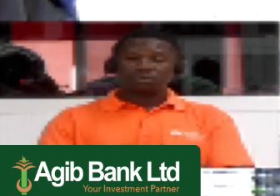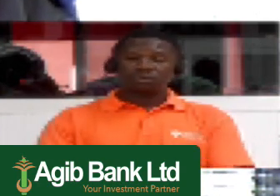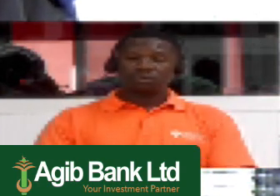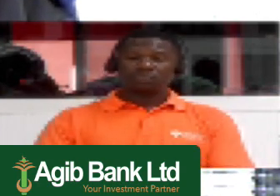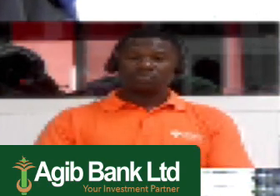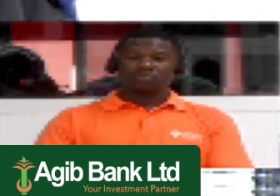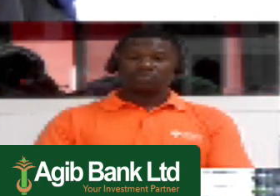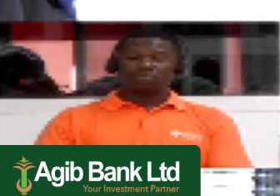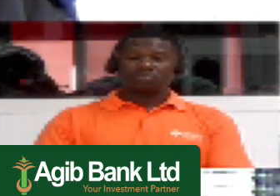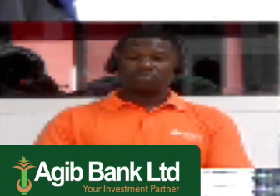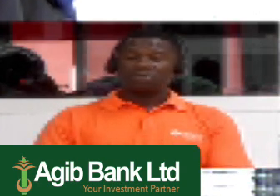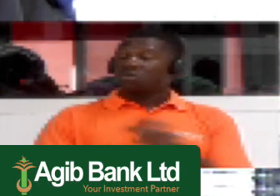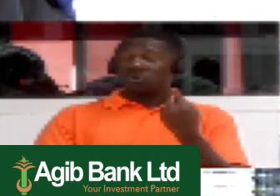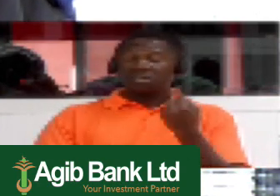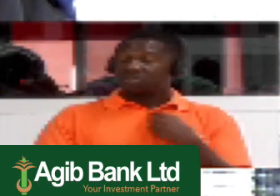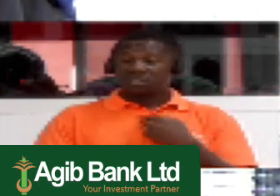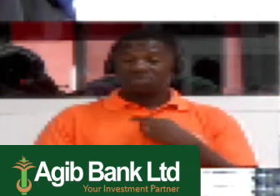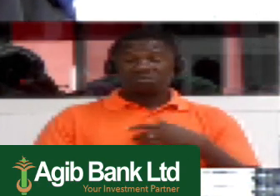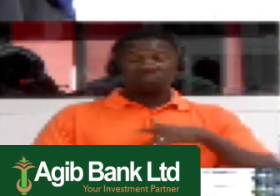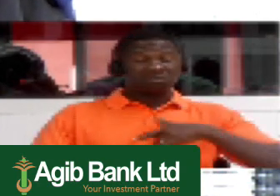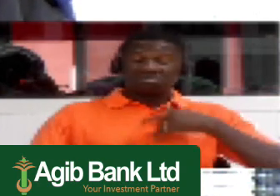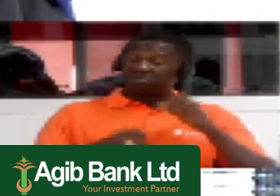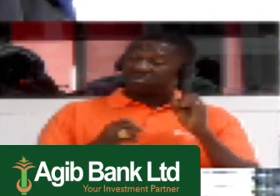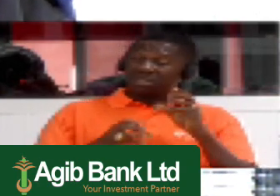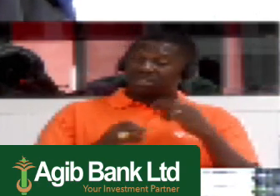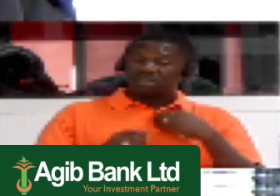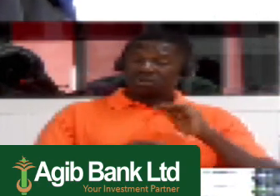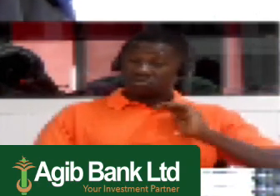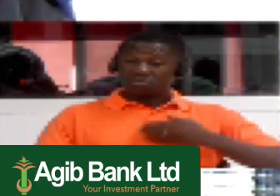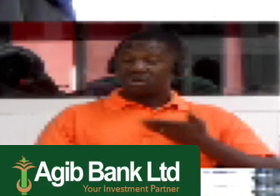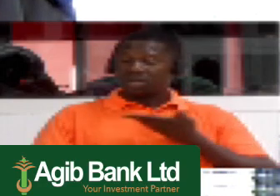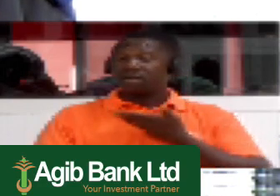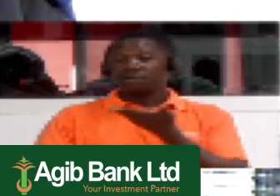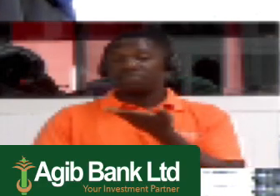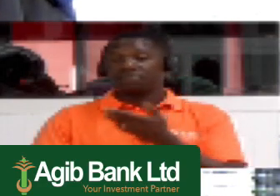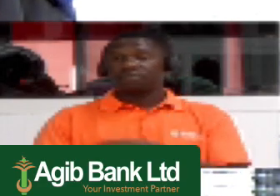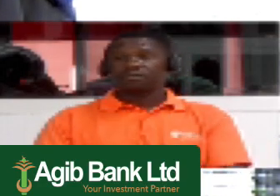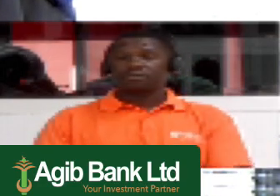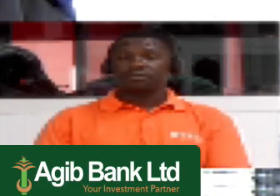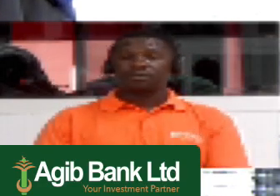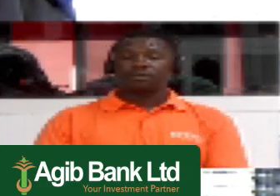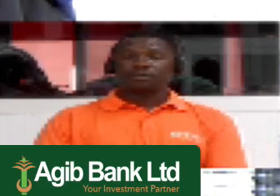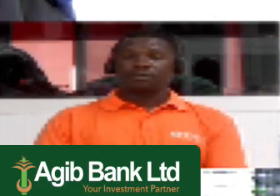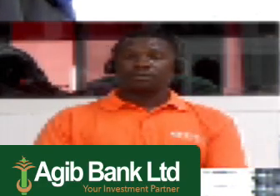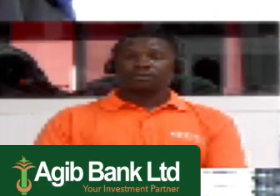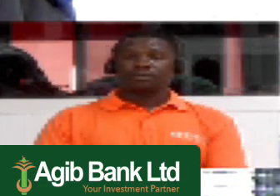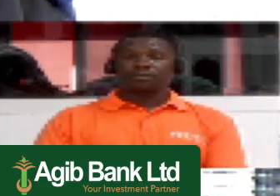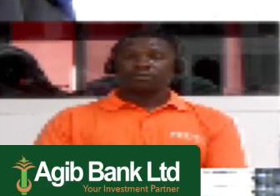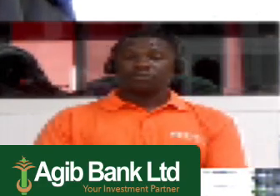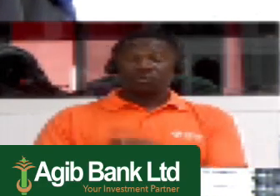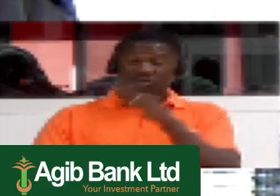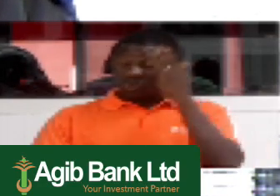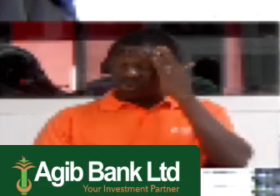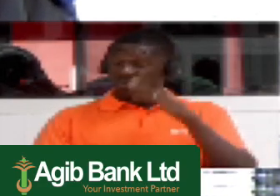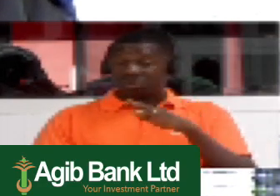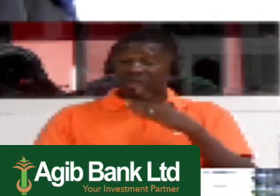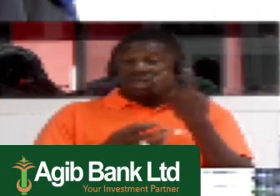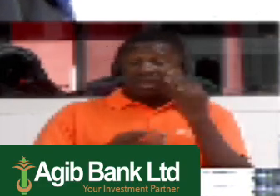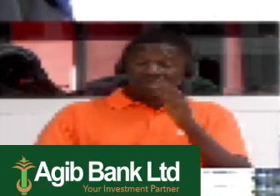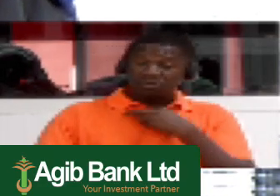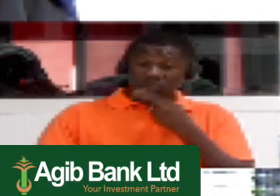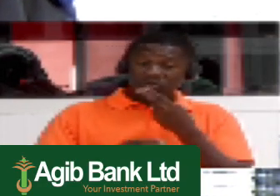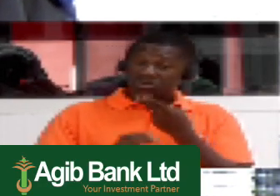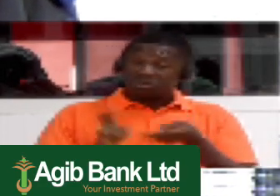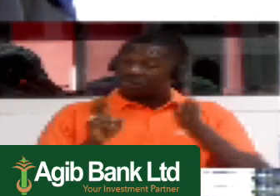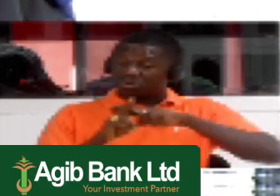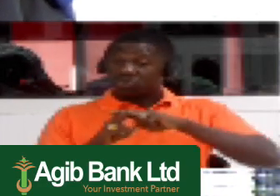all. Except the pain that the lady went away with. Do you know whether or not it was reported? Or she made a